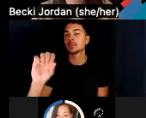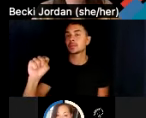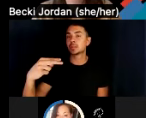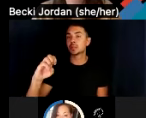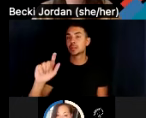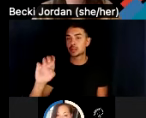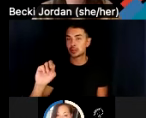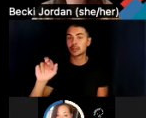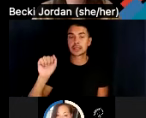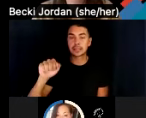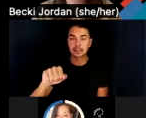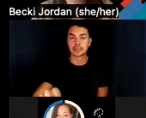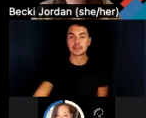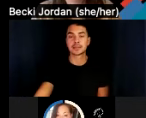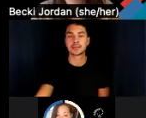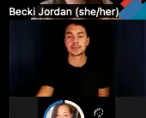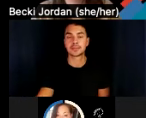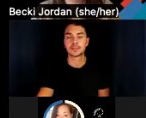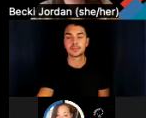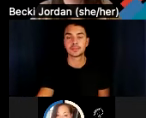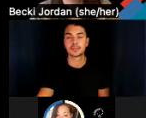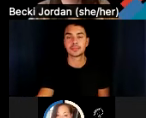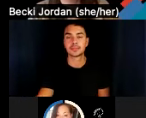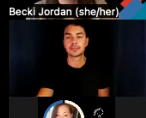Shelter, yes, absolutely.